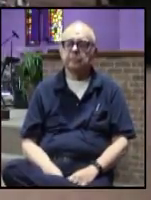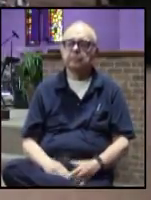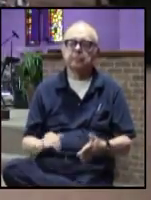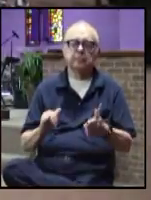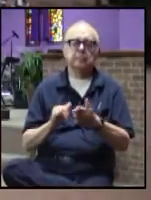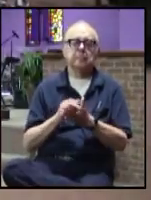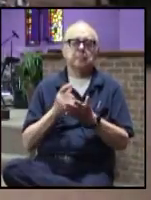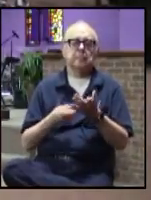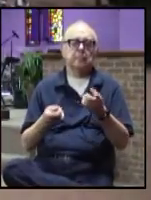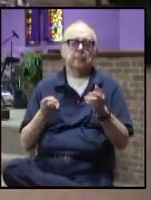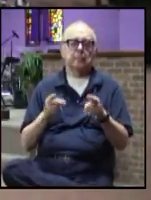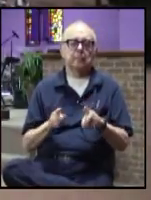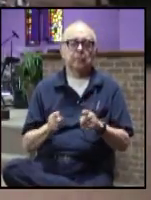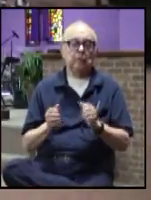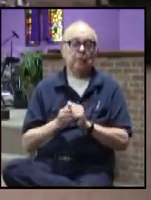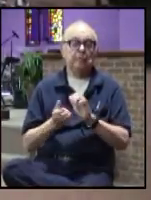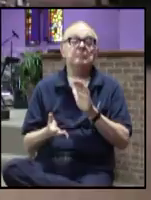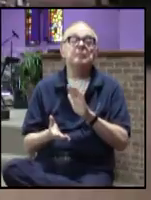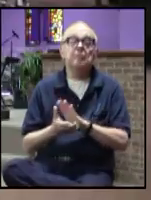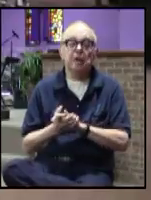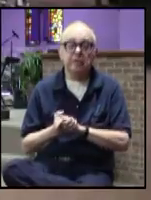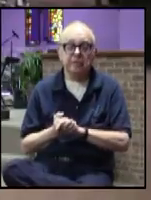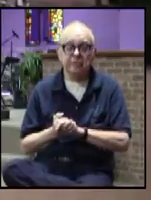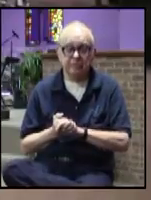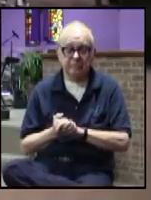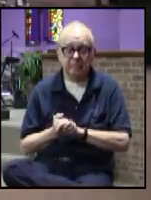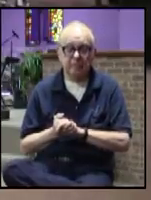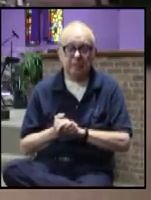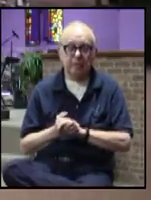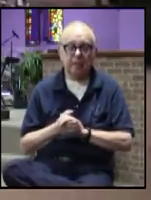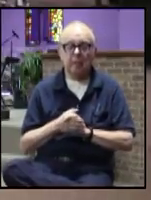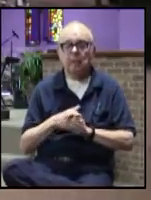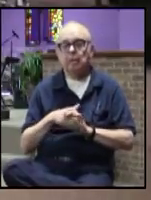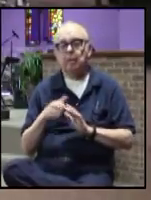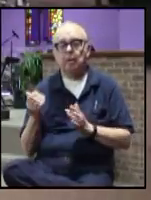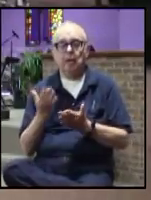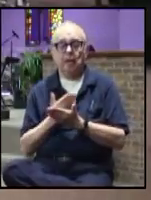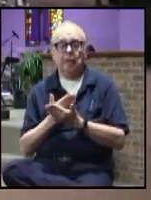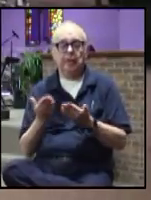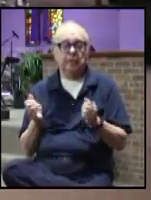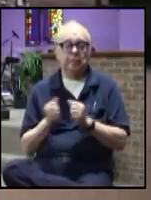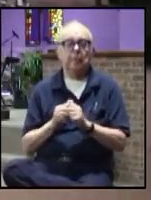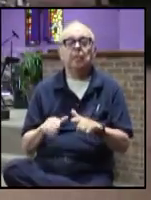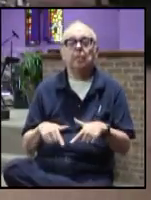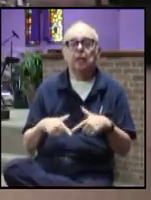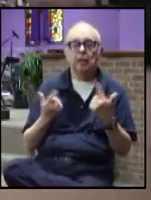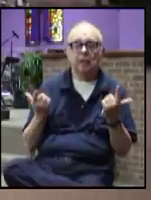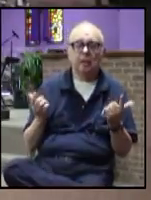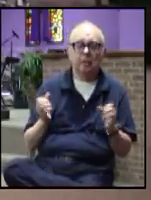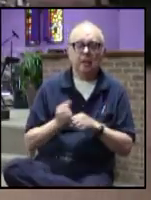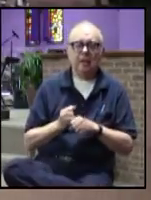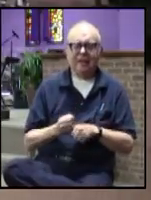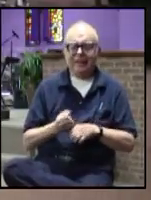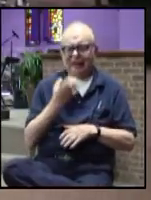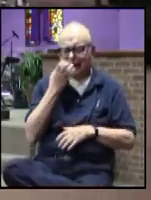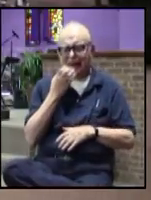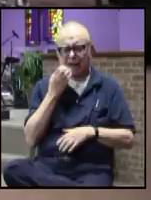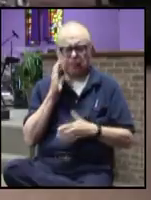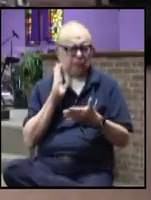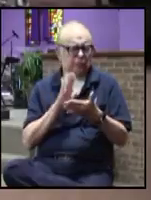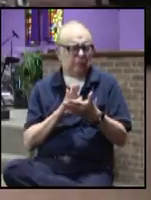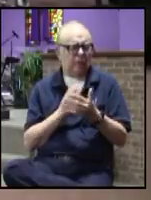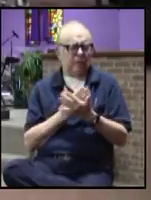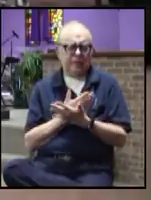This is what happens in a lot of marriages and other things in life. We get angry at the littlest